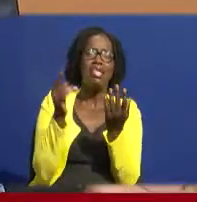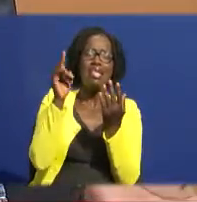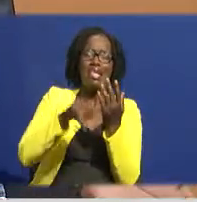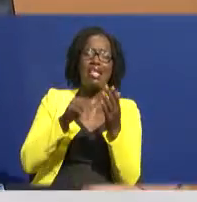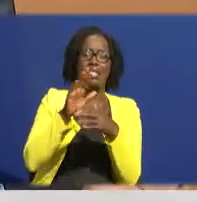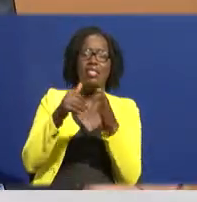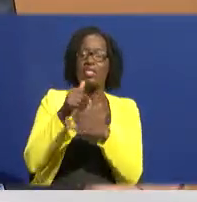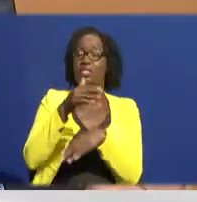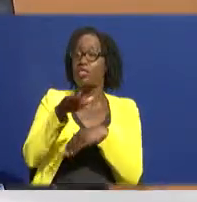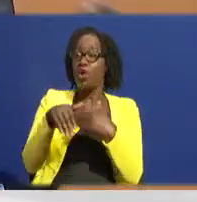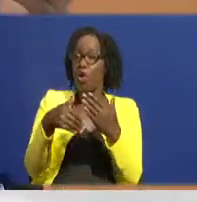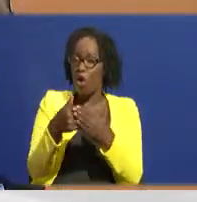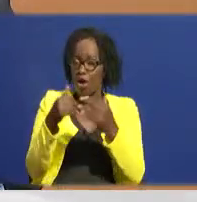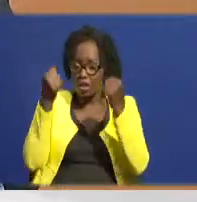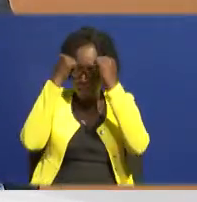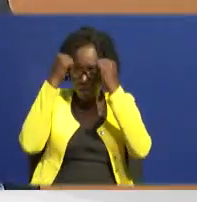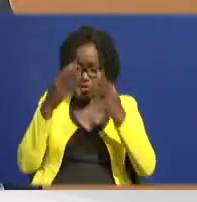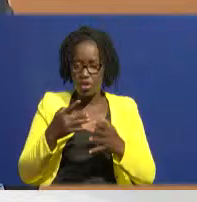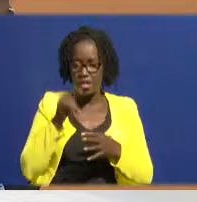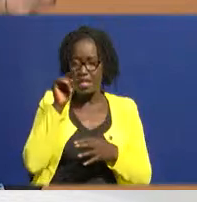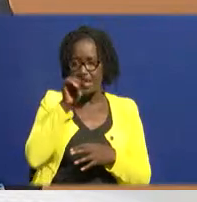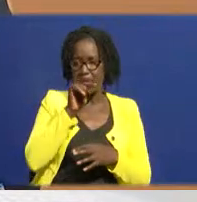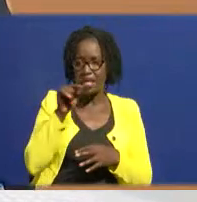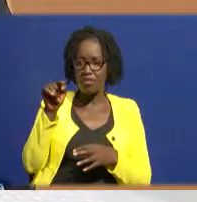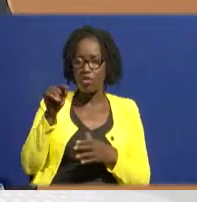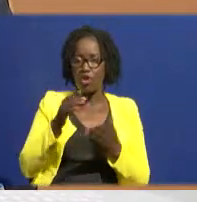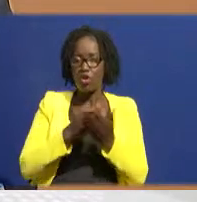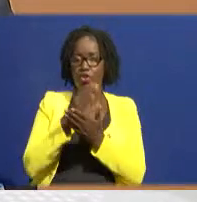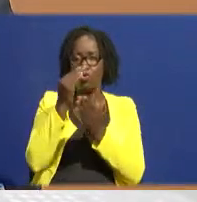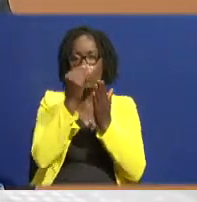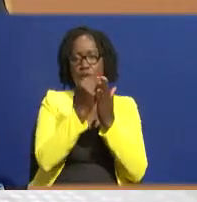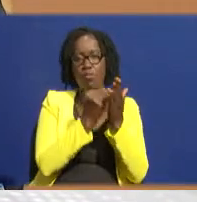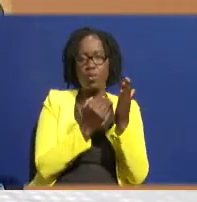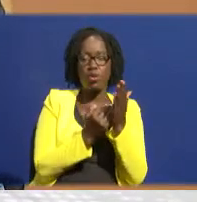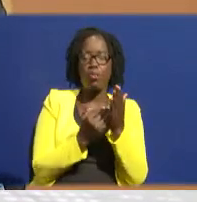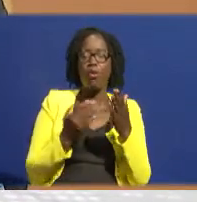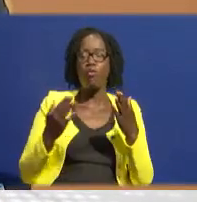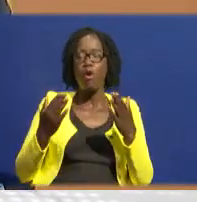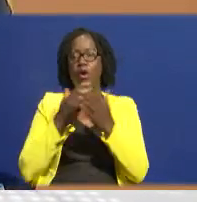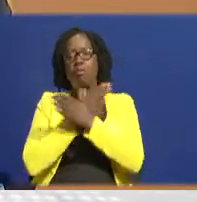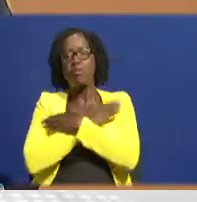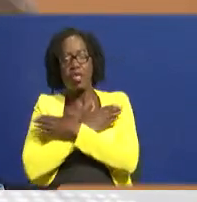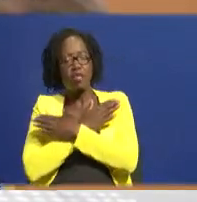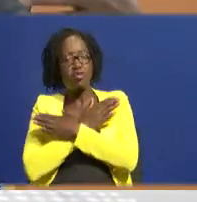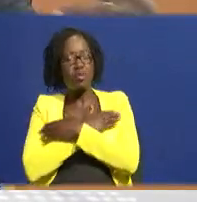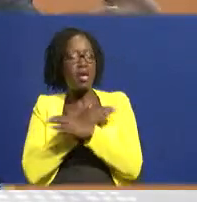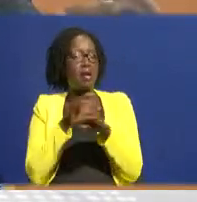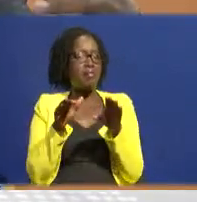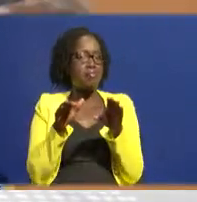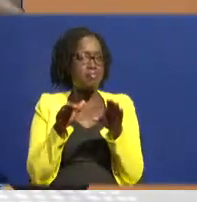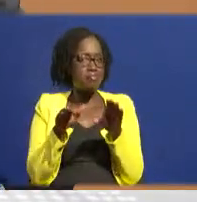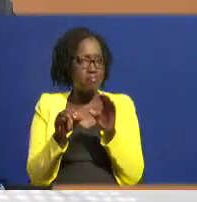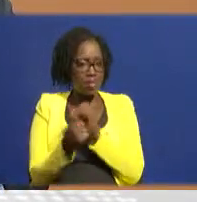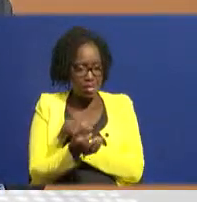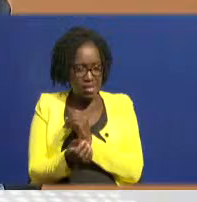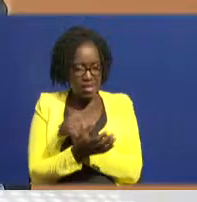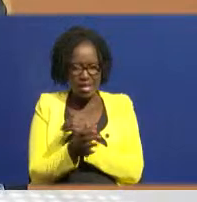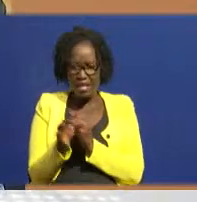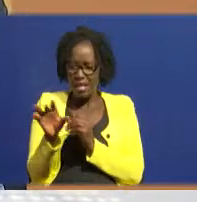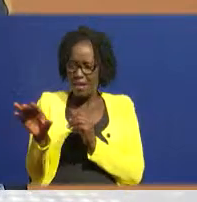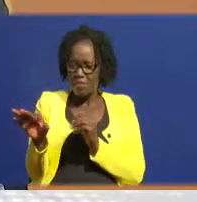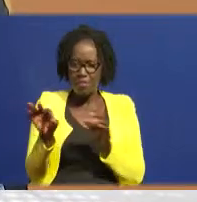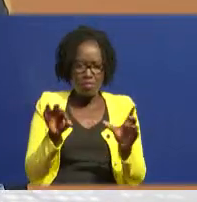reach all those students. Therefore, through this program of the peer-to-peer counseling, we are able to pull a few